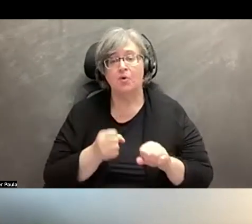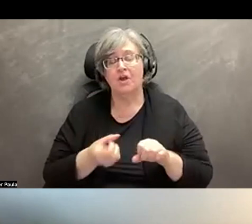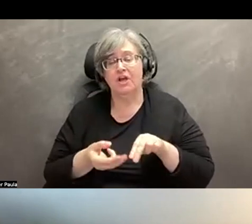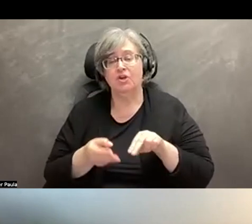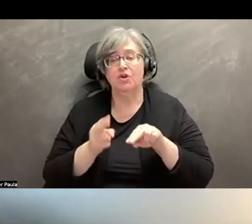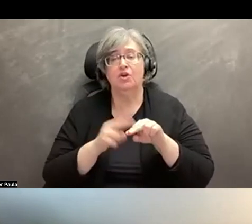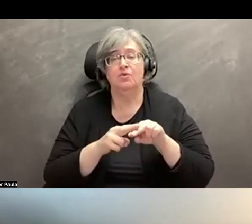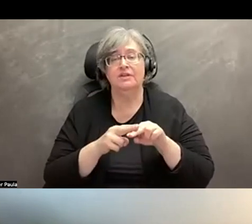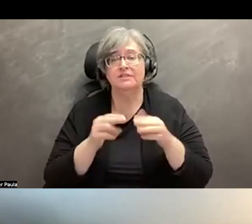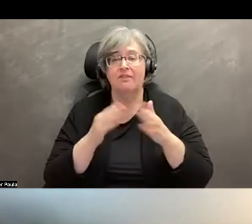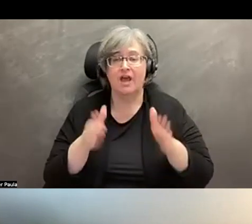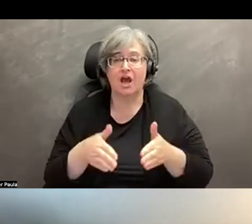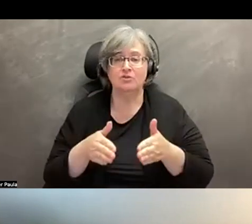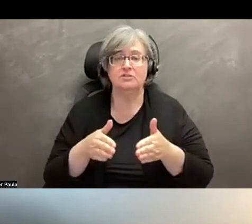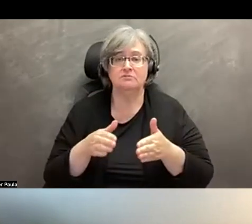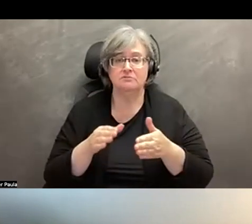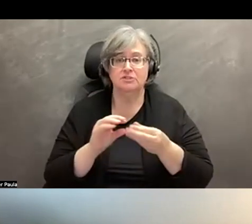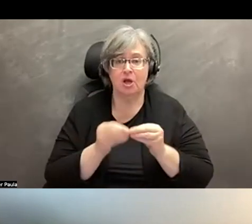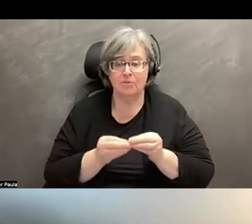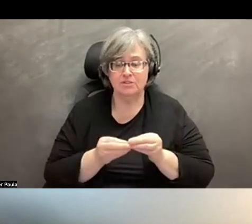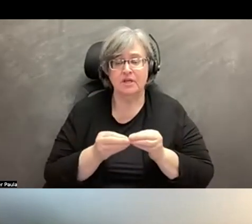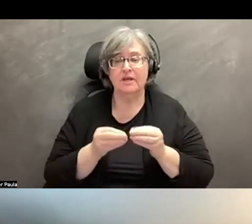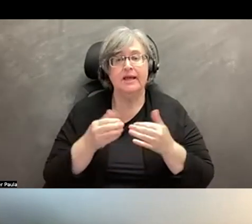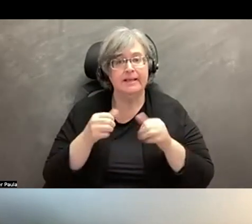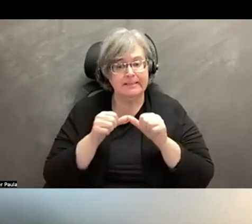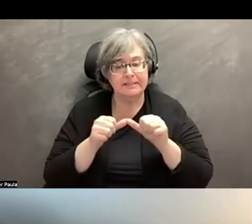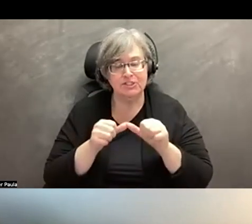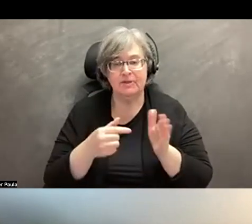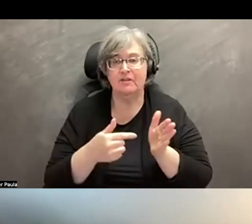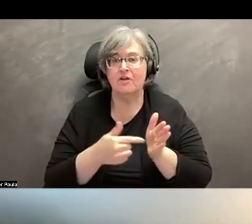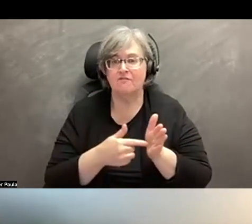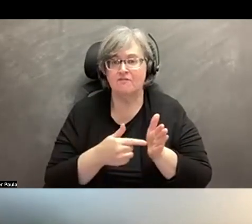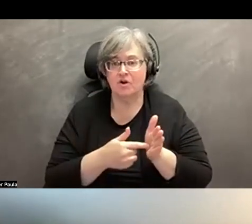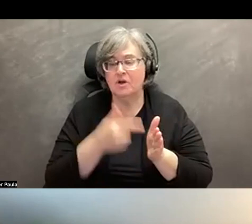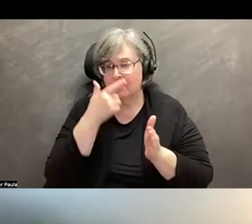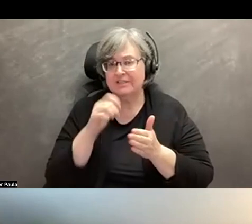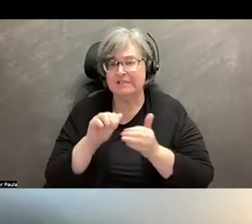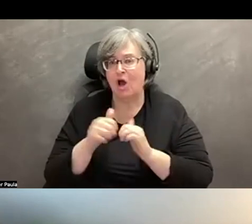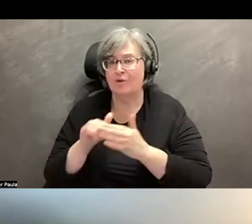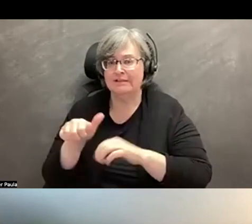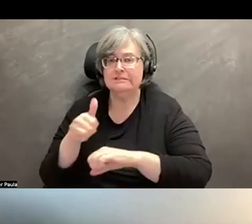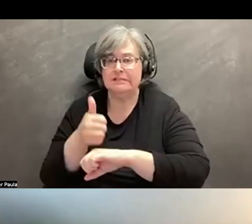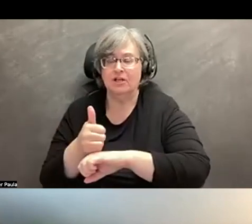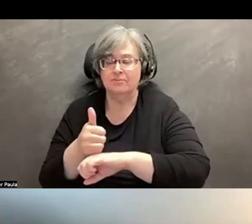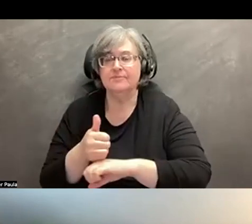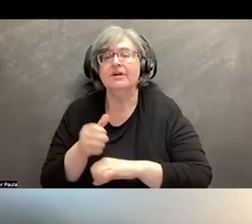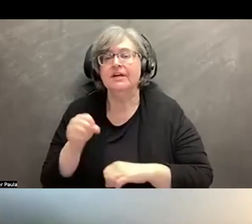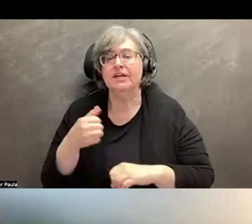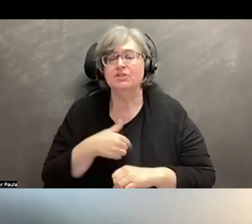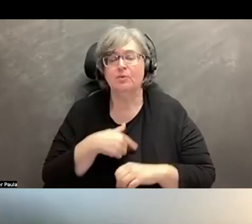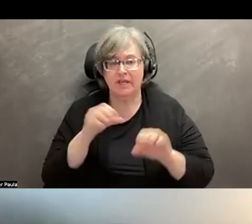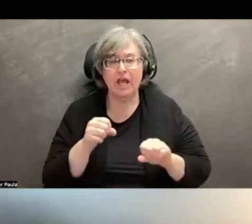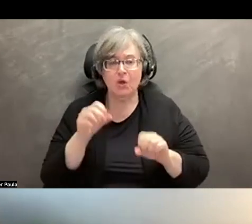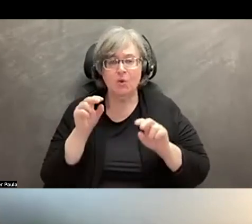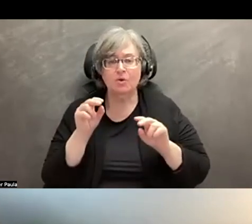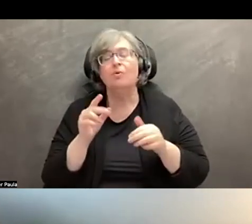housing inventory and ensure that it remains affordable because of how that is constructed. So yeah, we can go to the next,